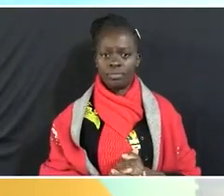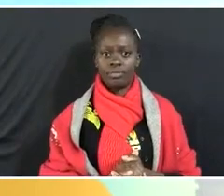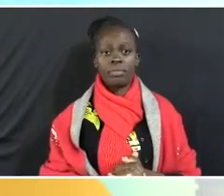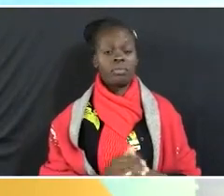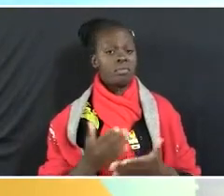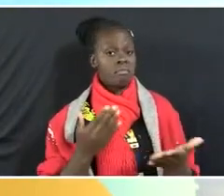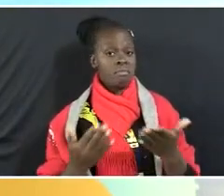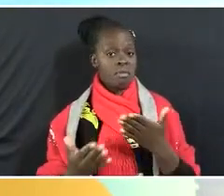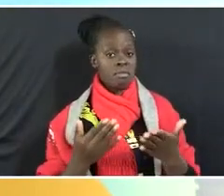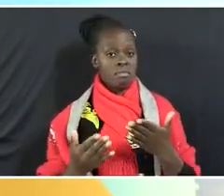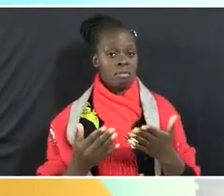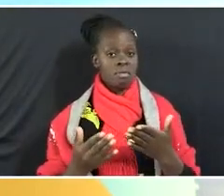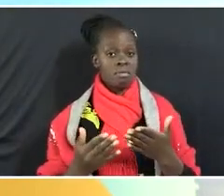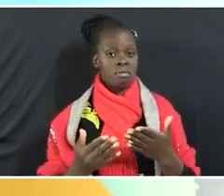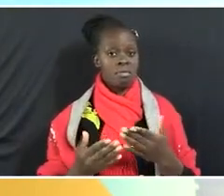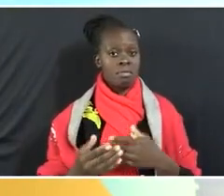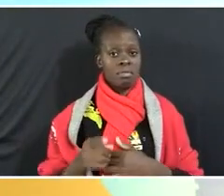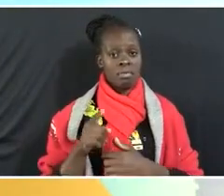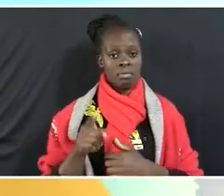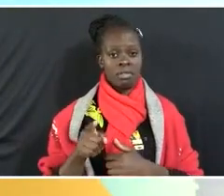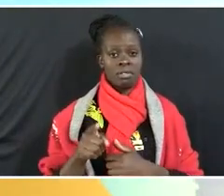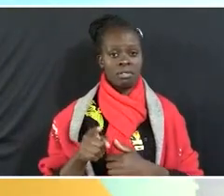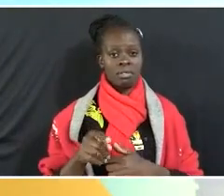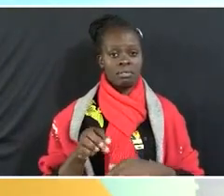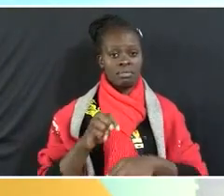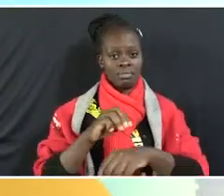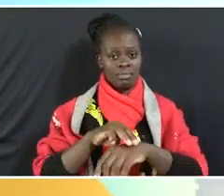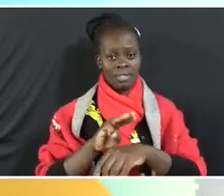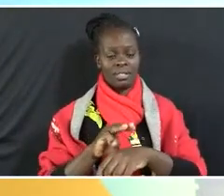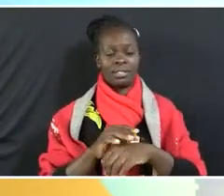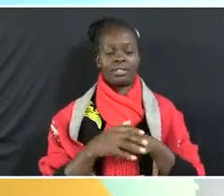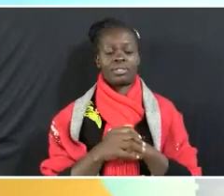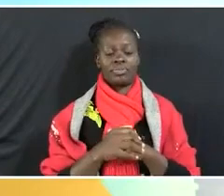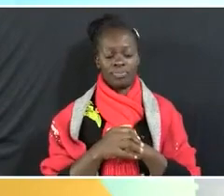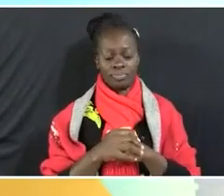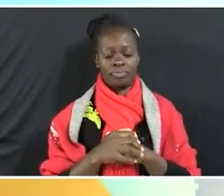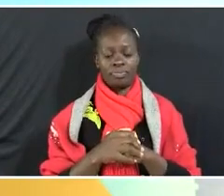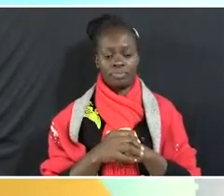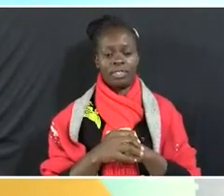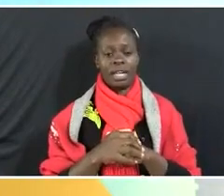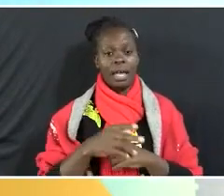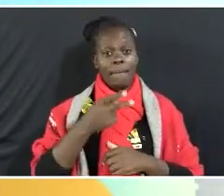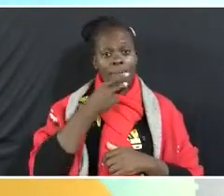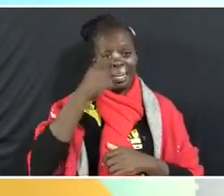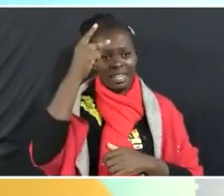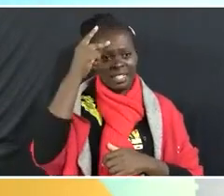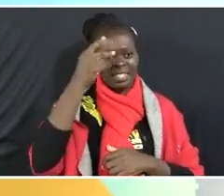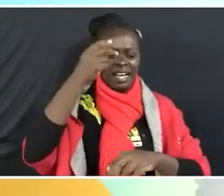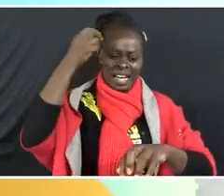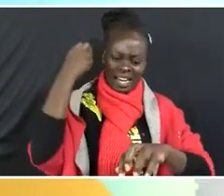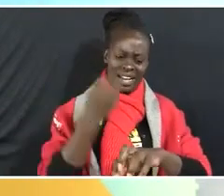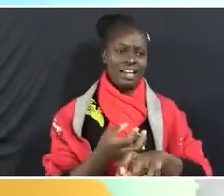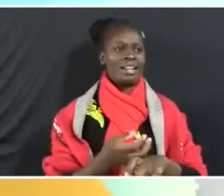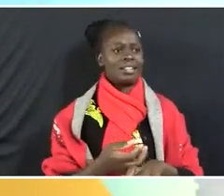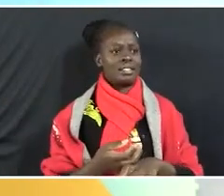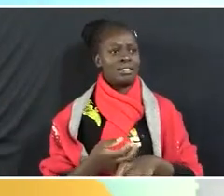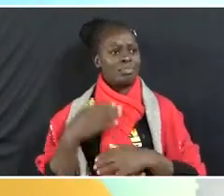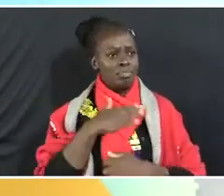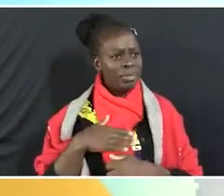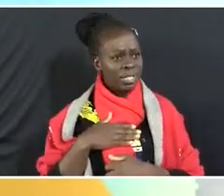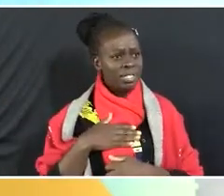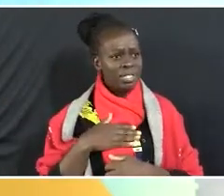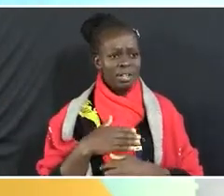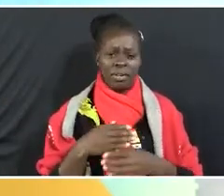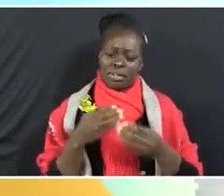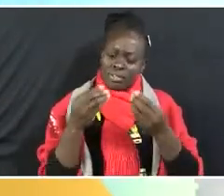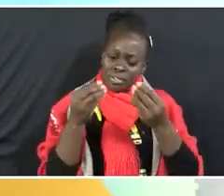in the message. There are some parents who are tough to deal with. Hey, parents, be good.